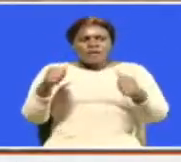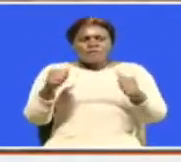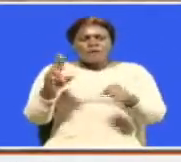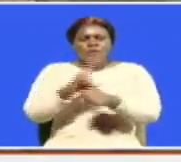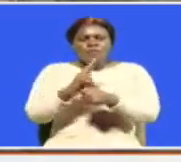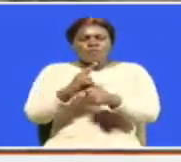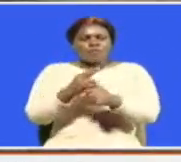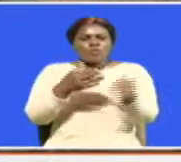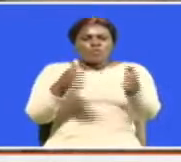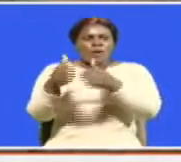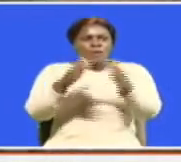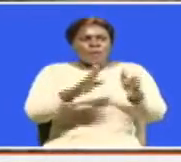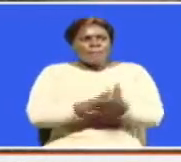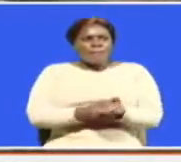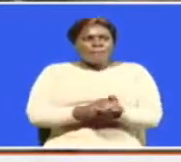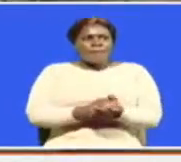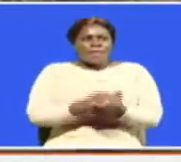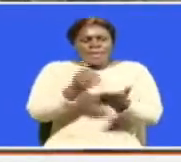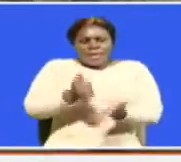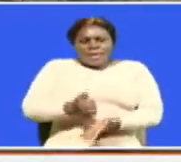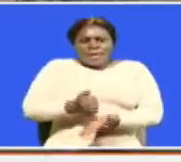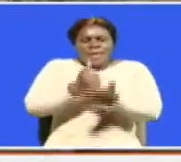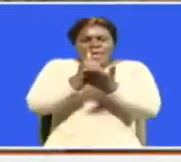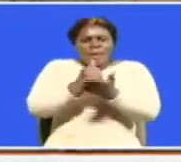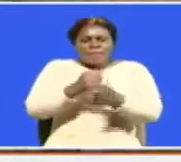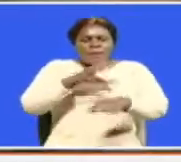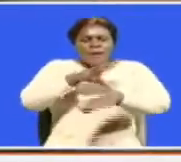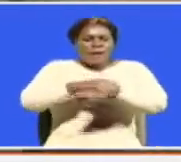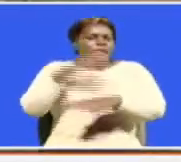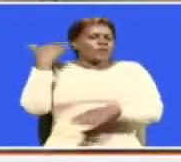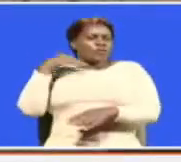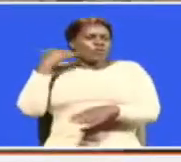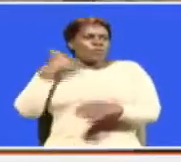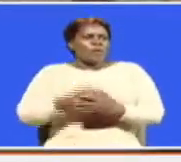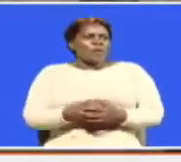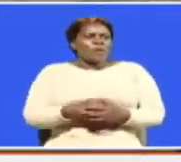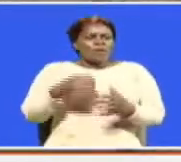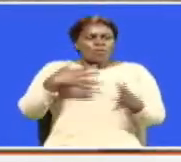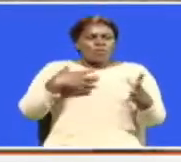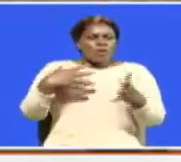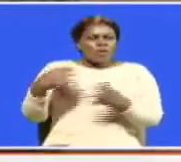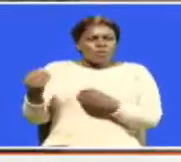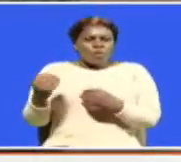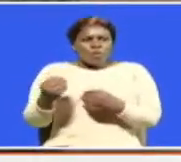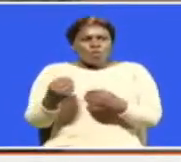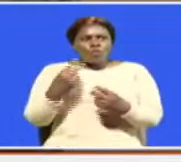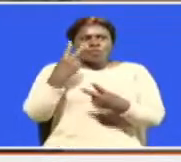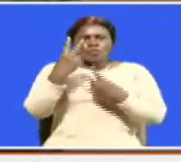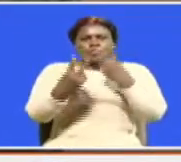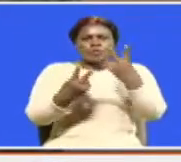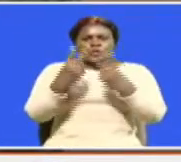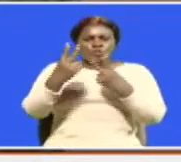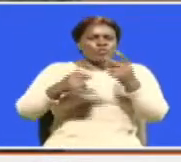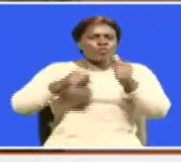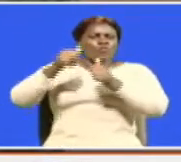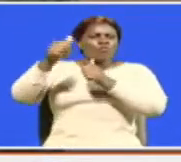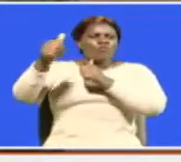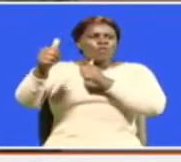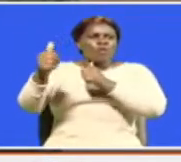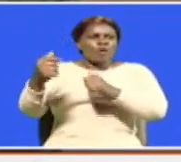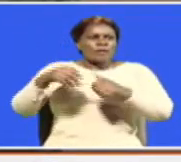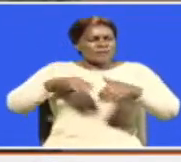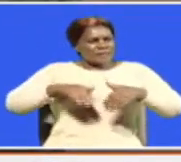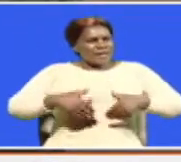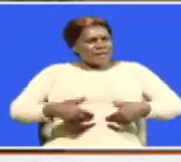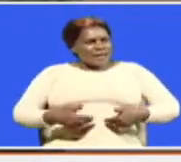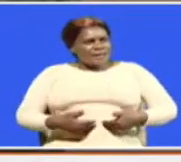never-before-used methods. Intel that helps nab poachers. Patrol la kwanza tulienda 22 kilometers. Tumekuja